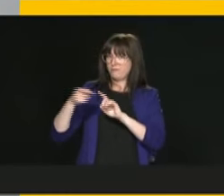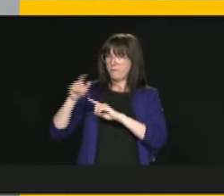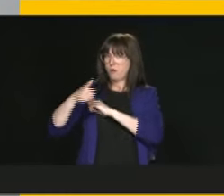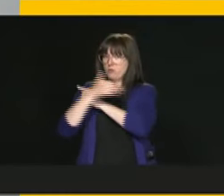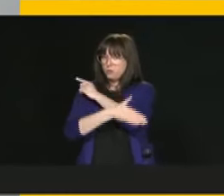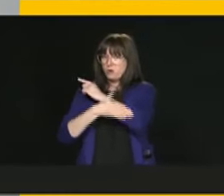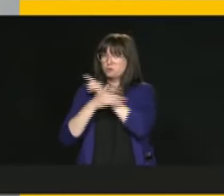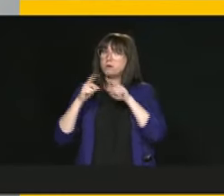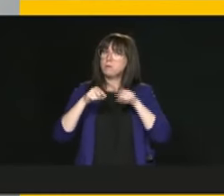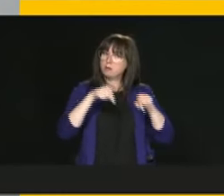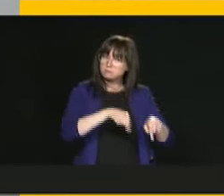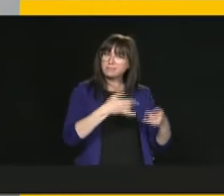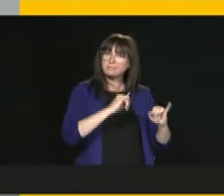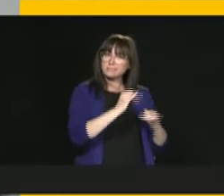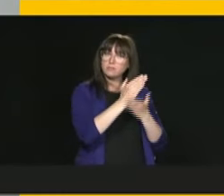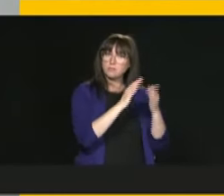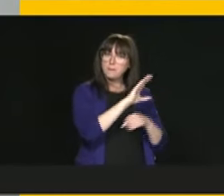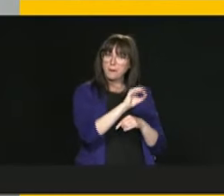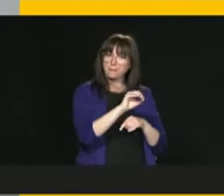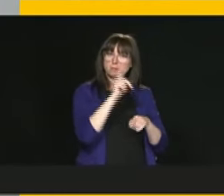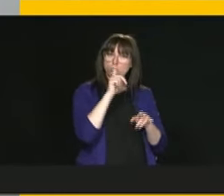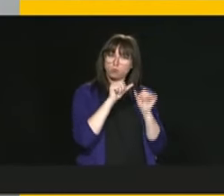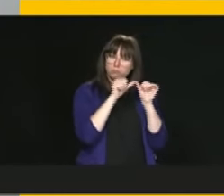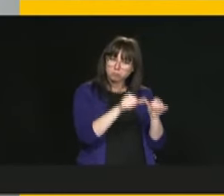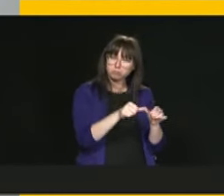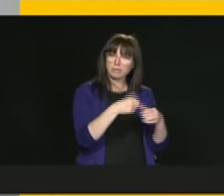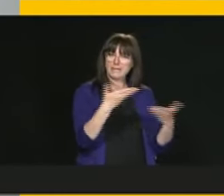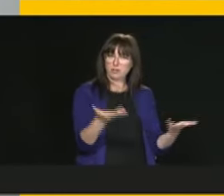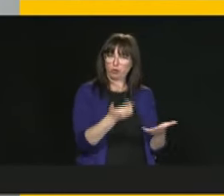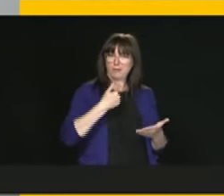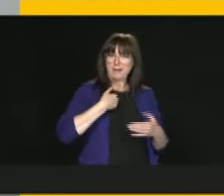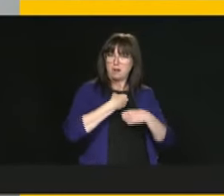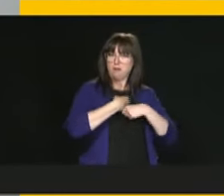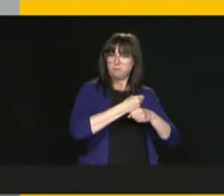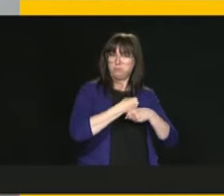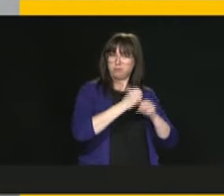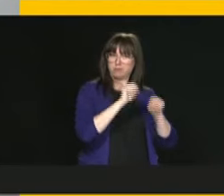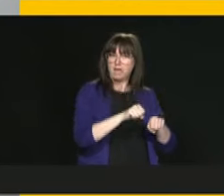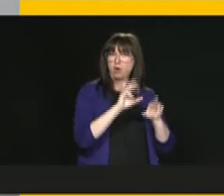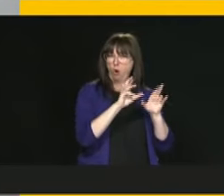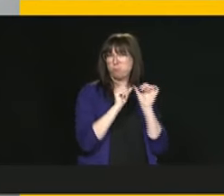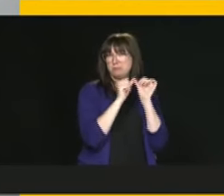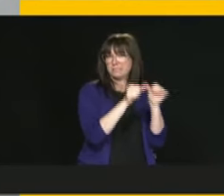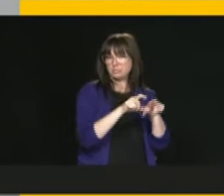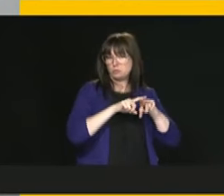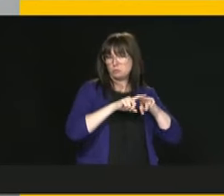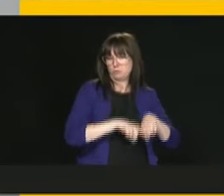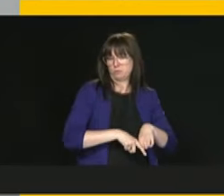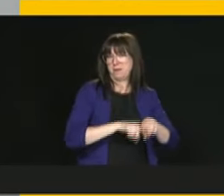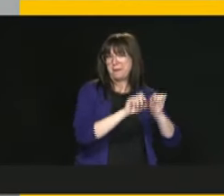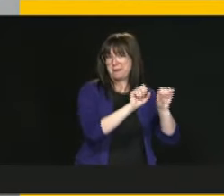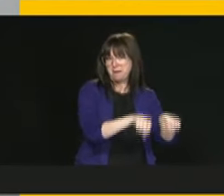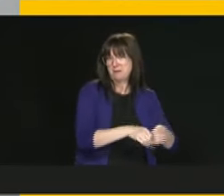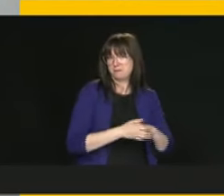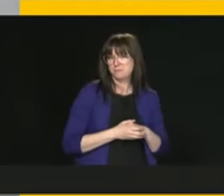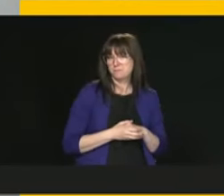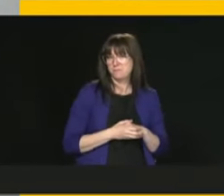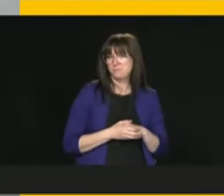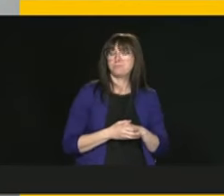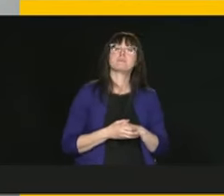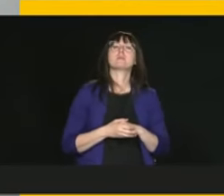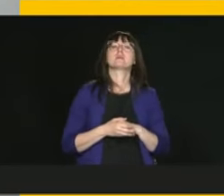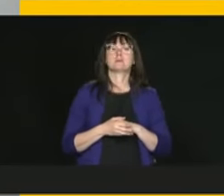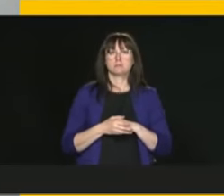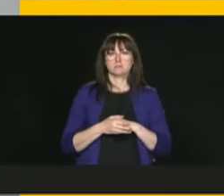and we hope to be able to rely on them in the months to come and at that point rely less on imports. But at the same